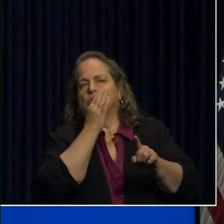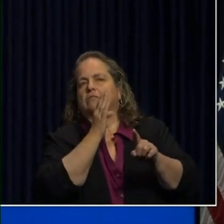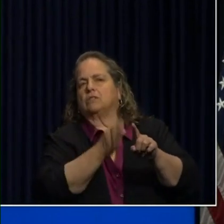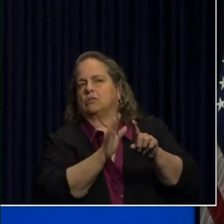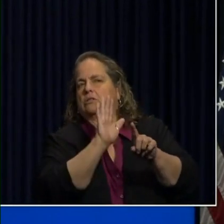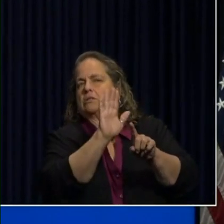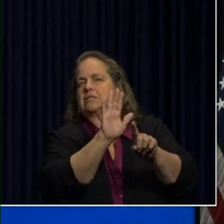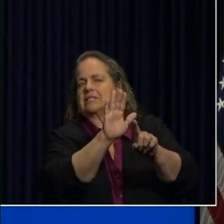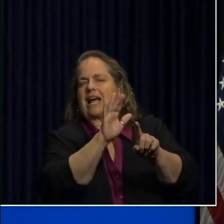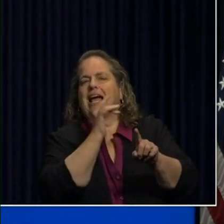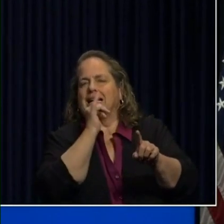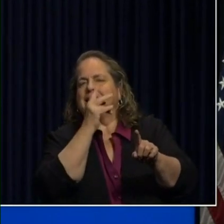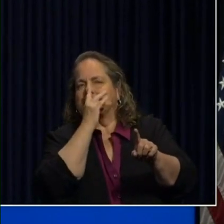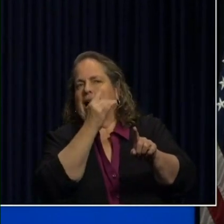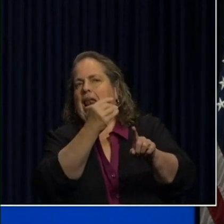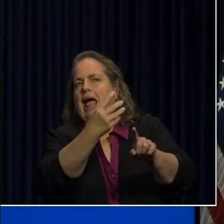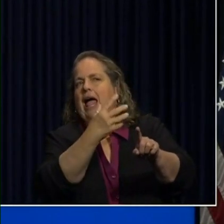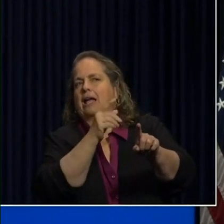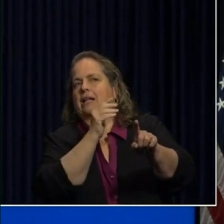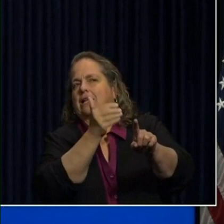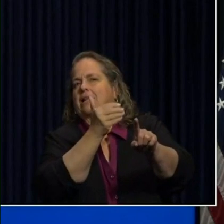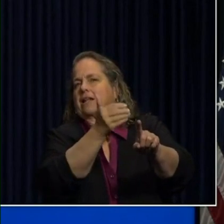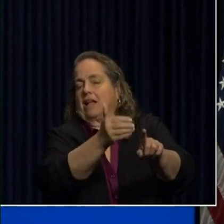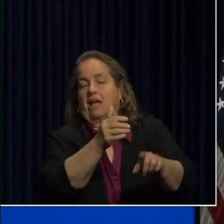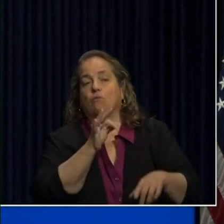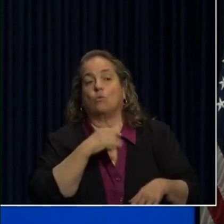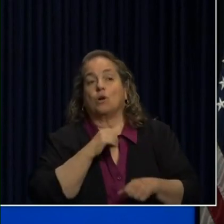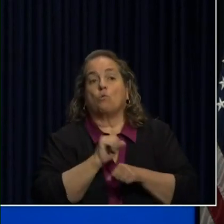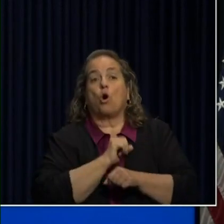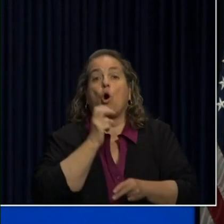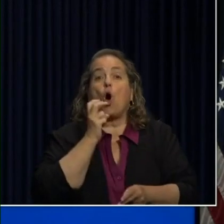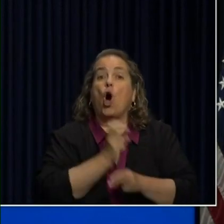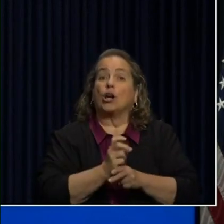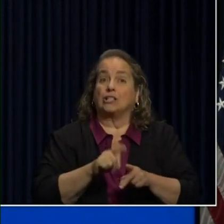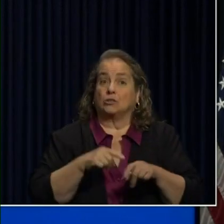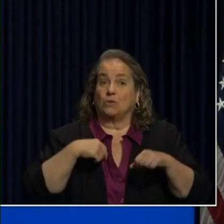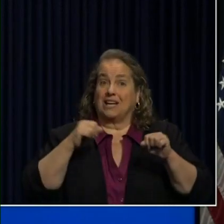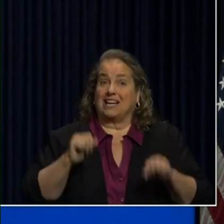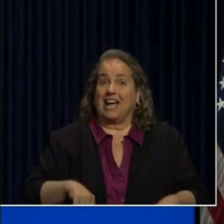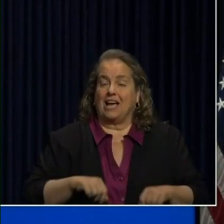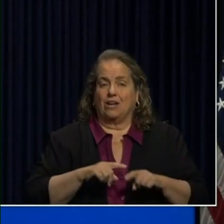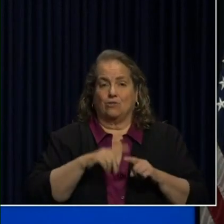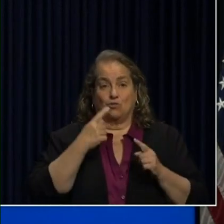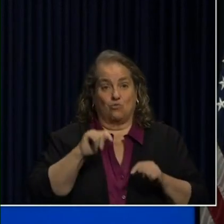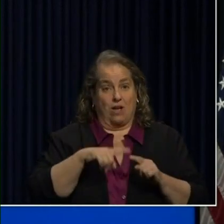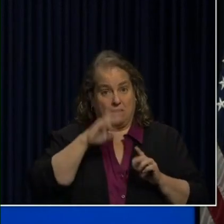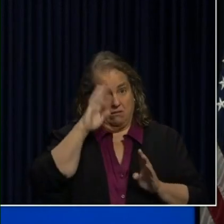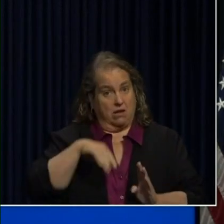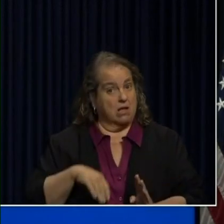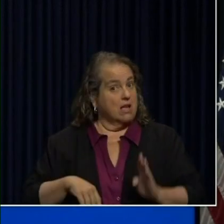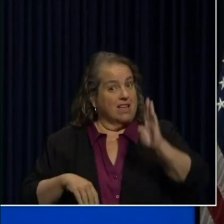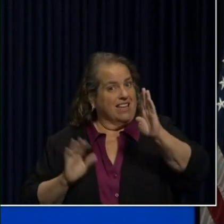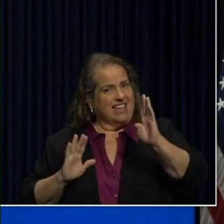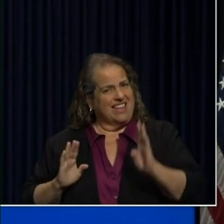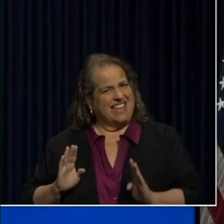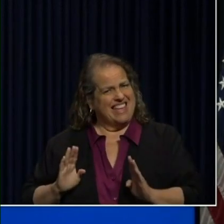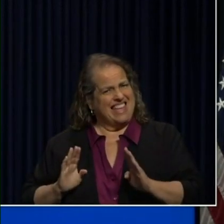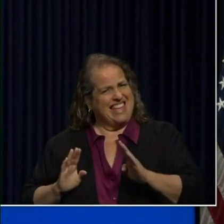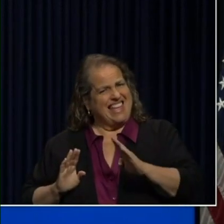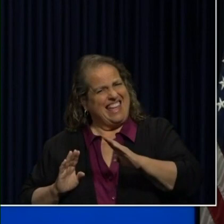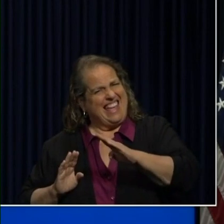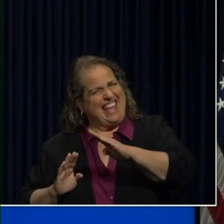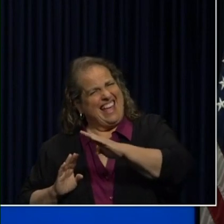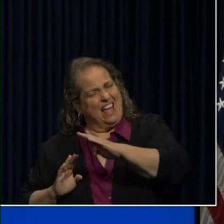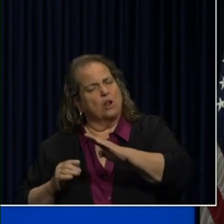if we continue to work as hard as we can to flatten that curve, that we absolutely will come out of